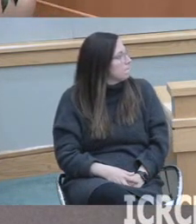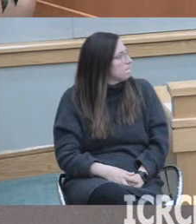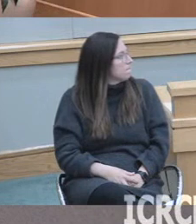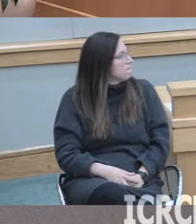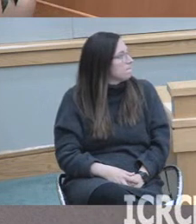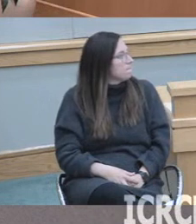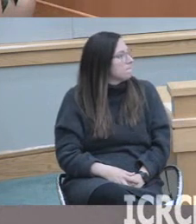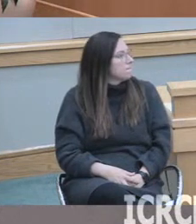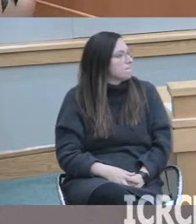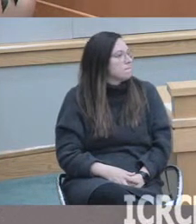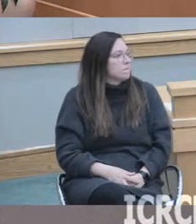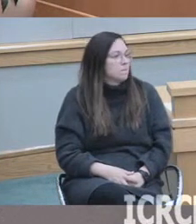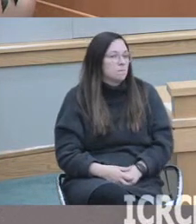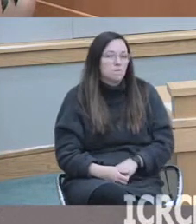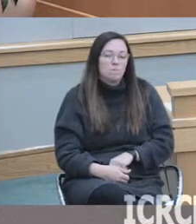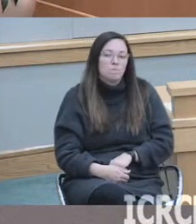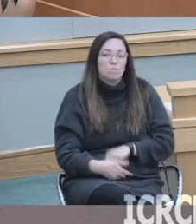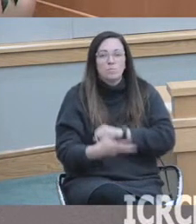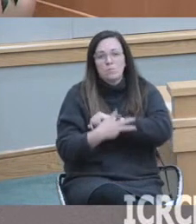Burglars, beware.